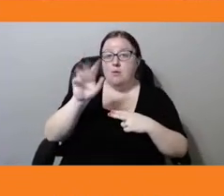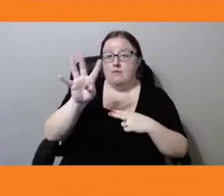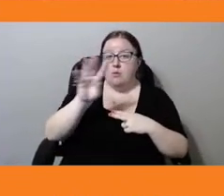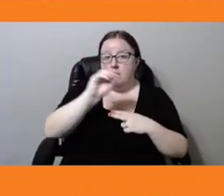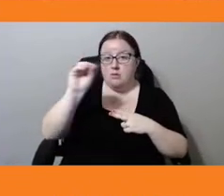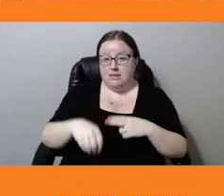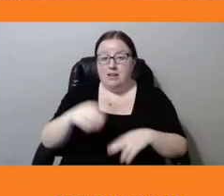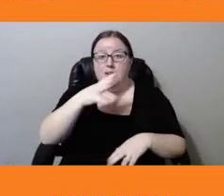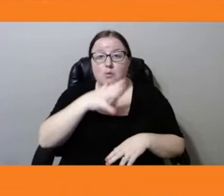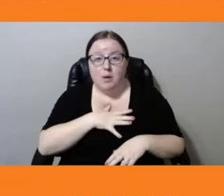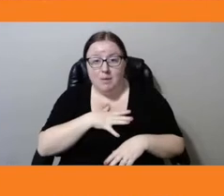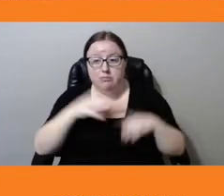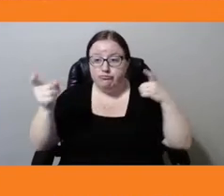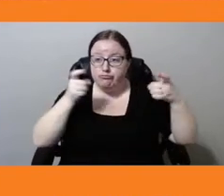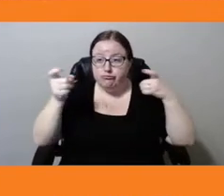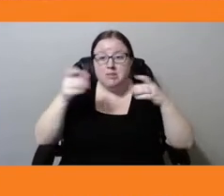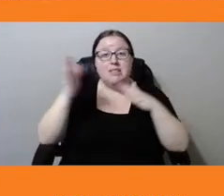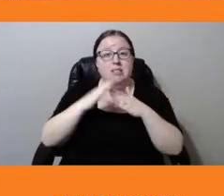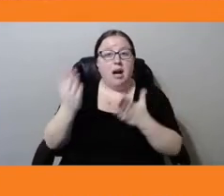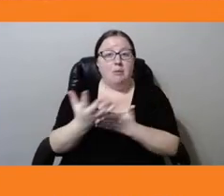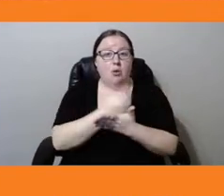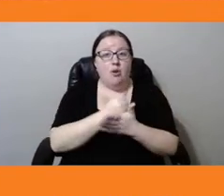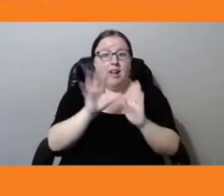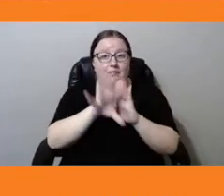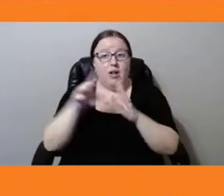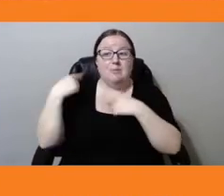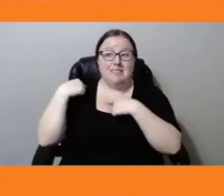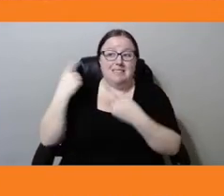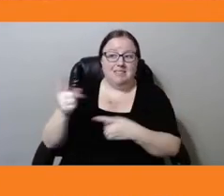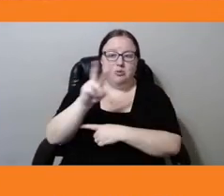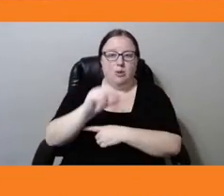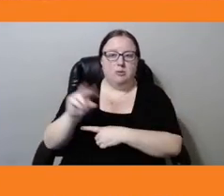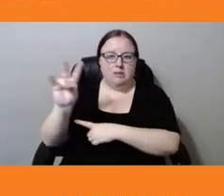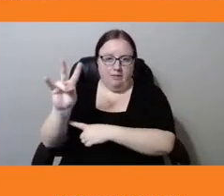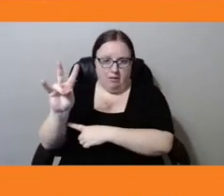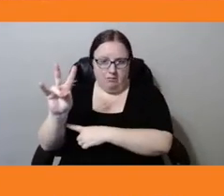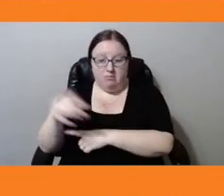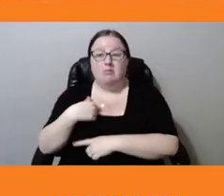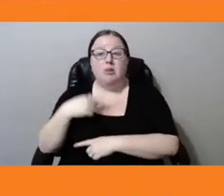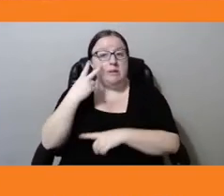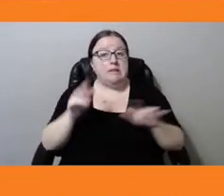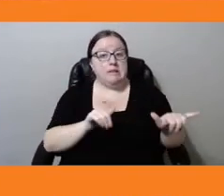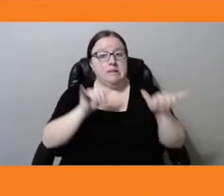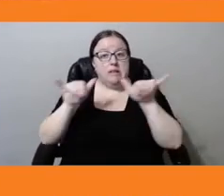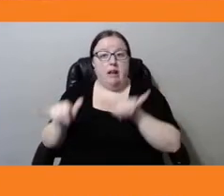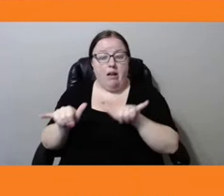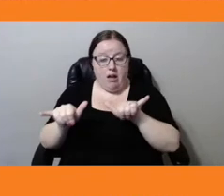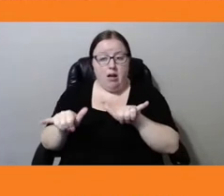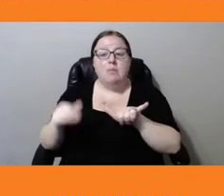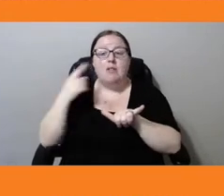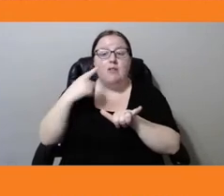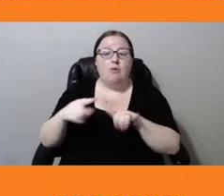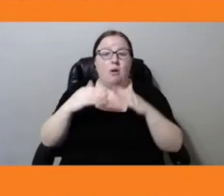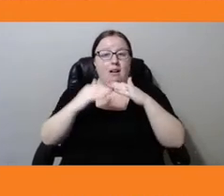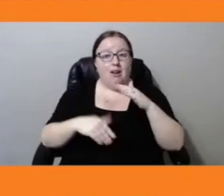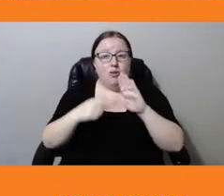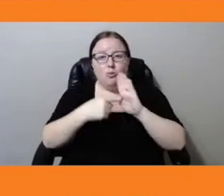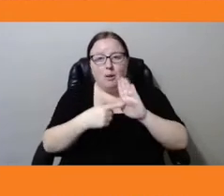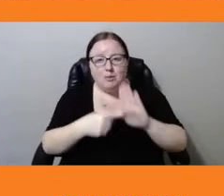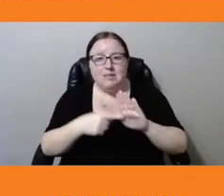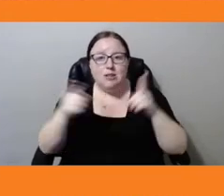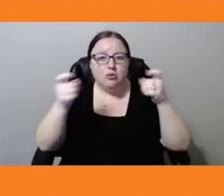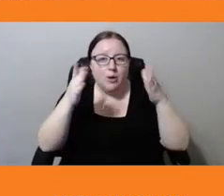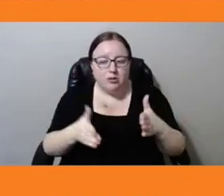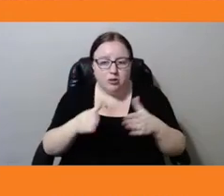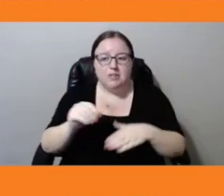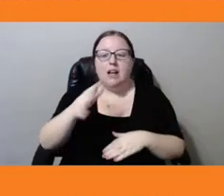of women directed top grossing films since 2007. And we see a similar trajectory for underrepresented directors, as well as